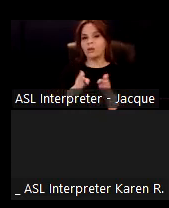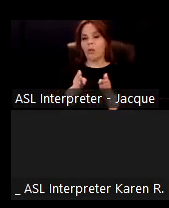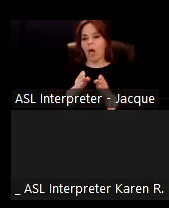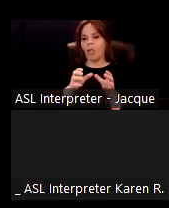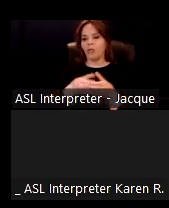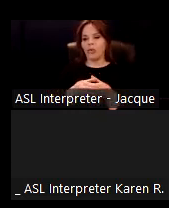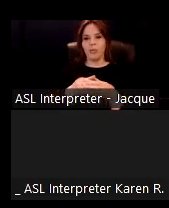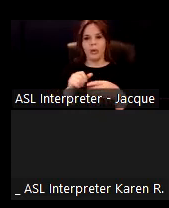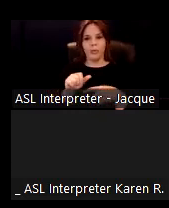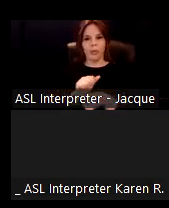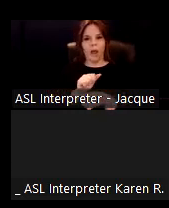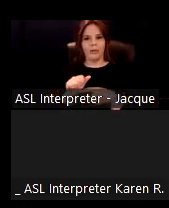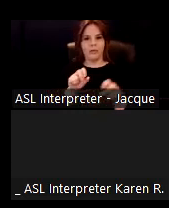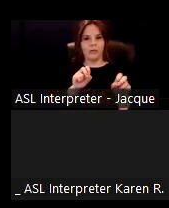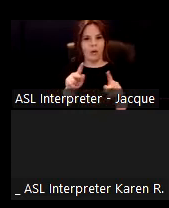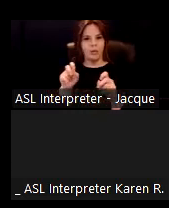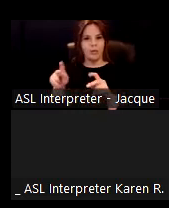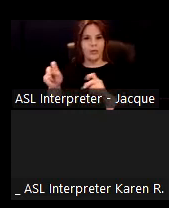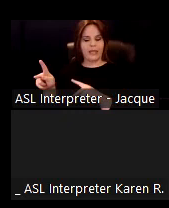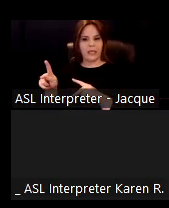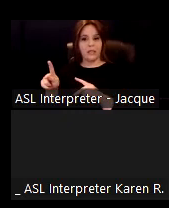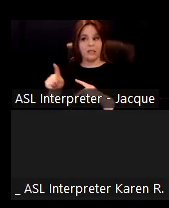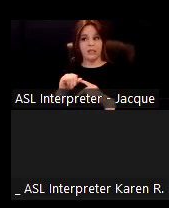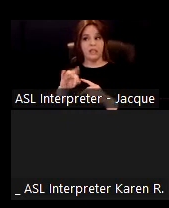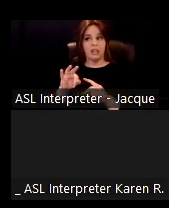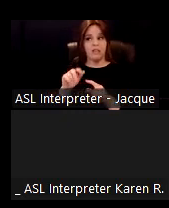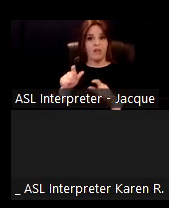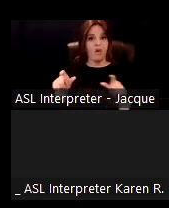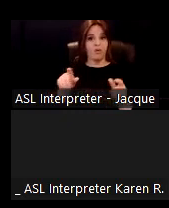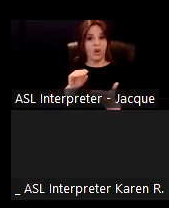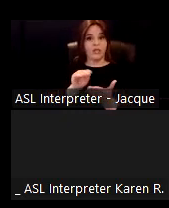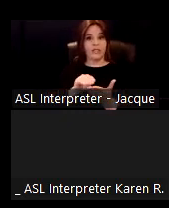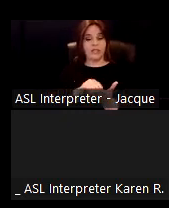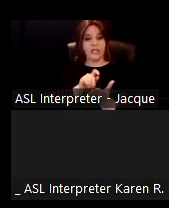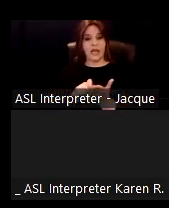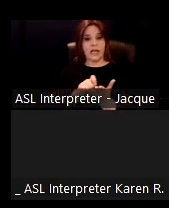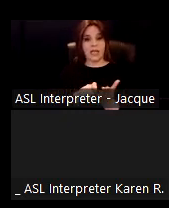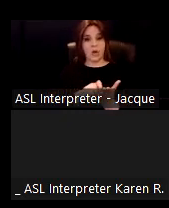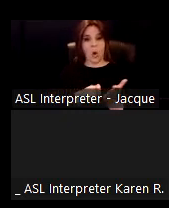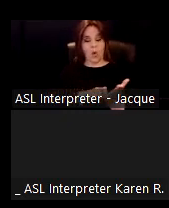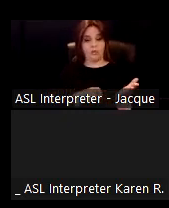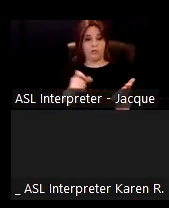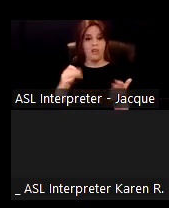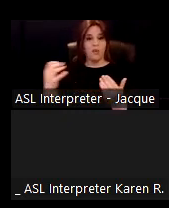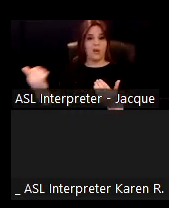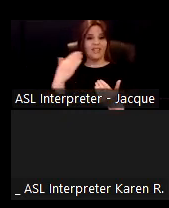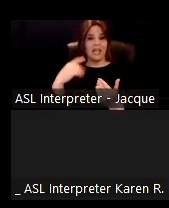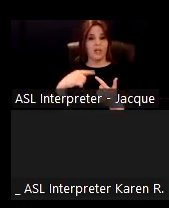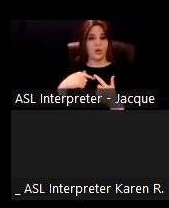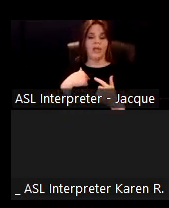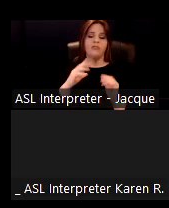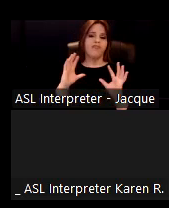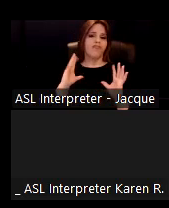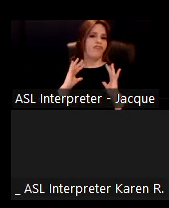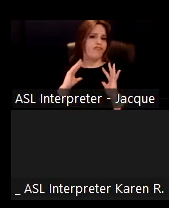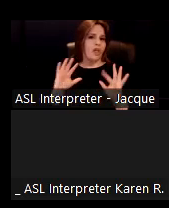practice opportunities. If folks are taking notes, if you want to send those to me, that would be great.